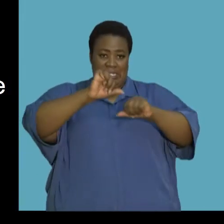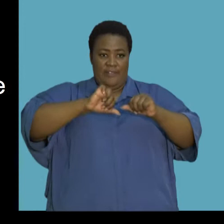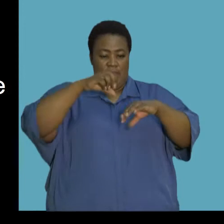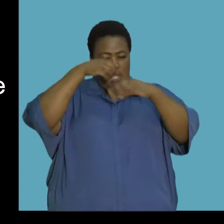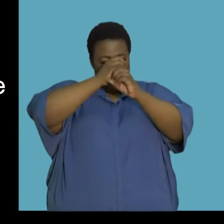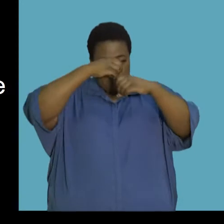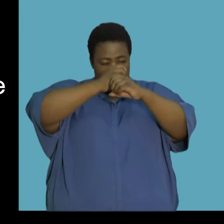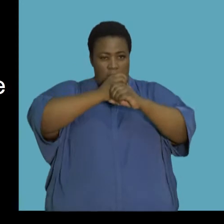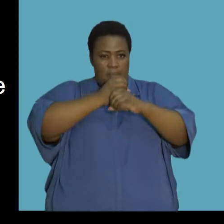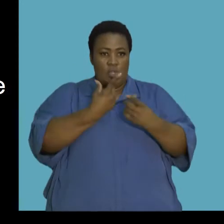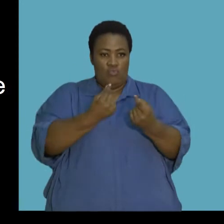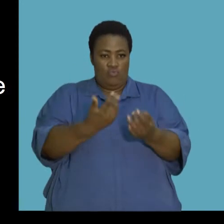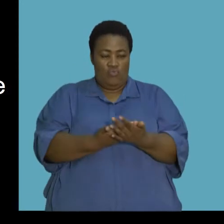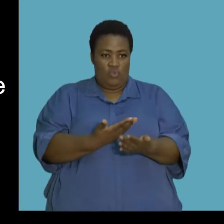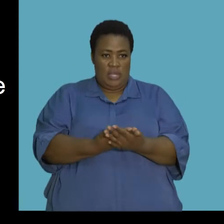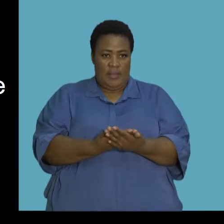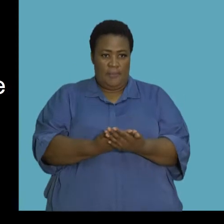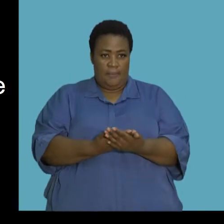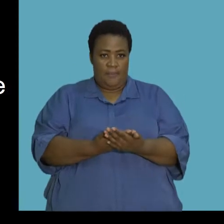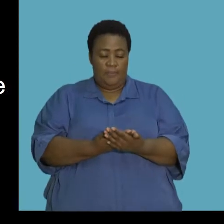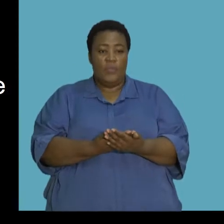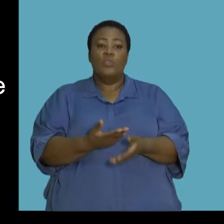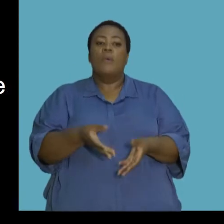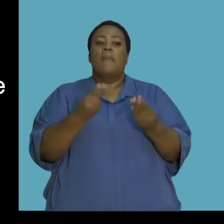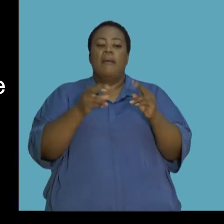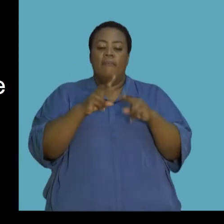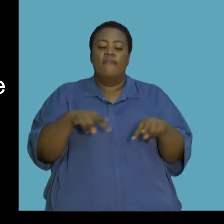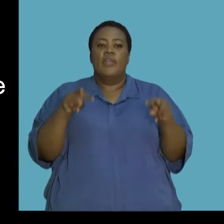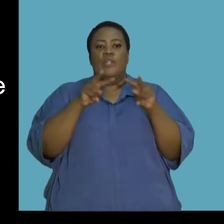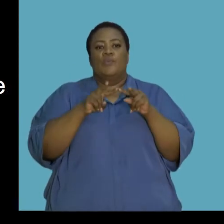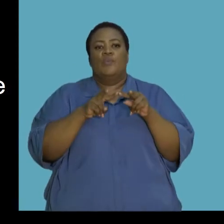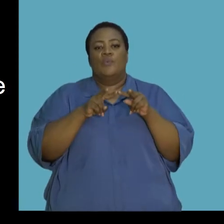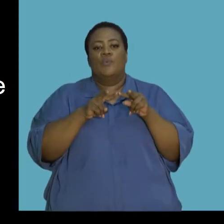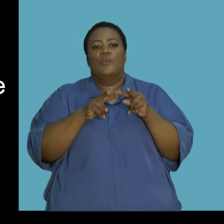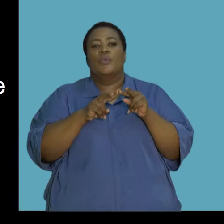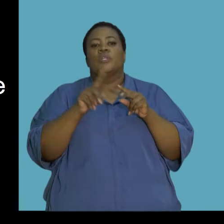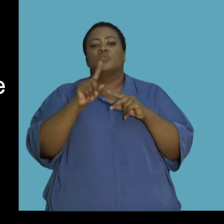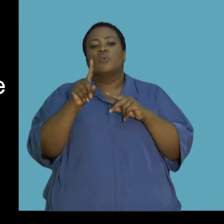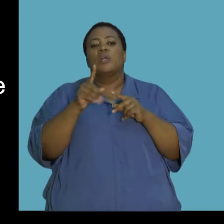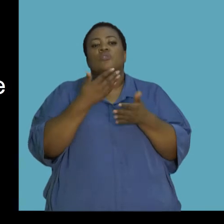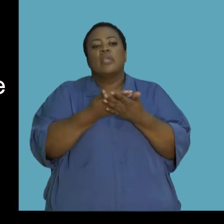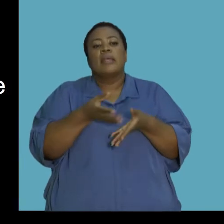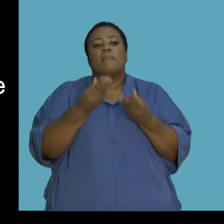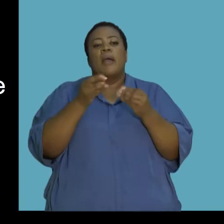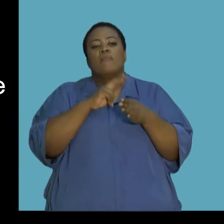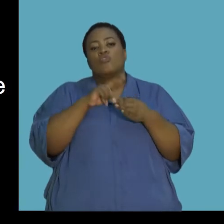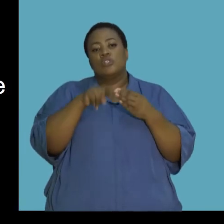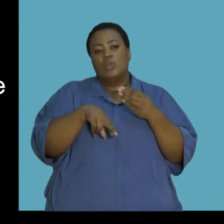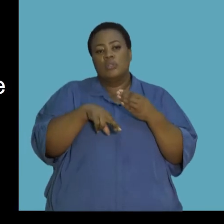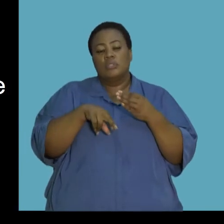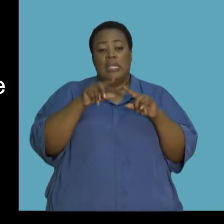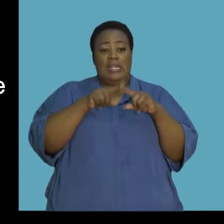the scientific experiment in order to get its values. So essentially, it's what's going to produce the